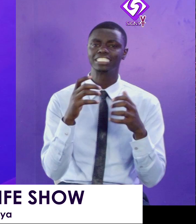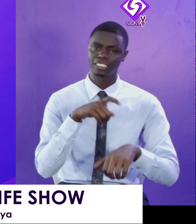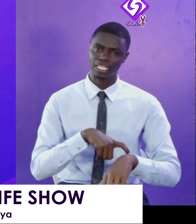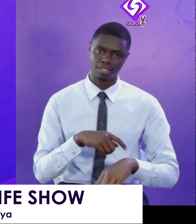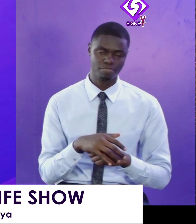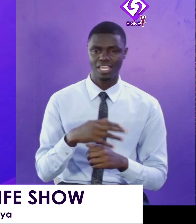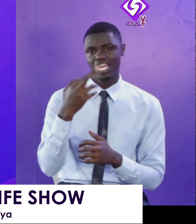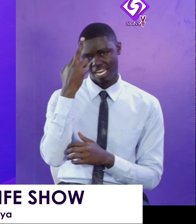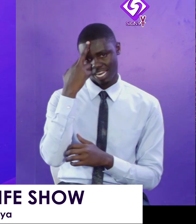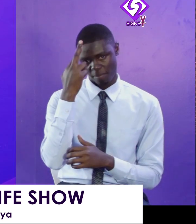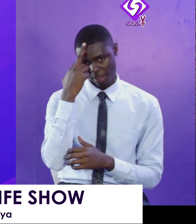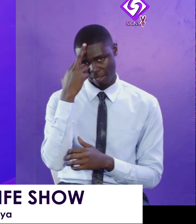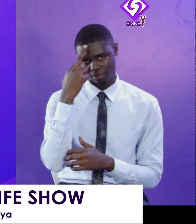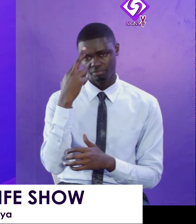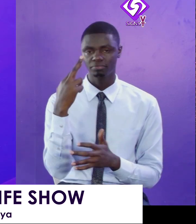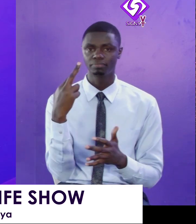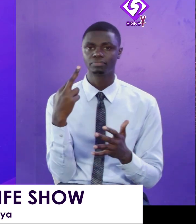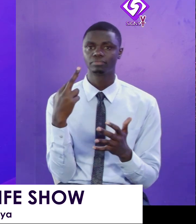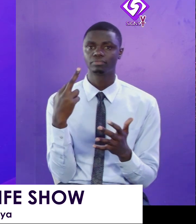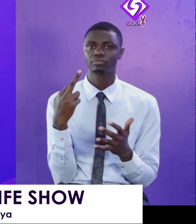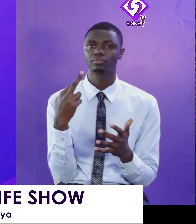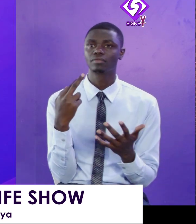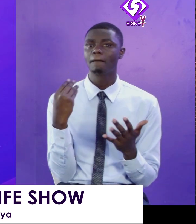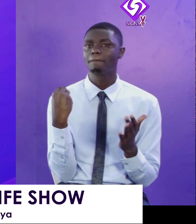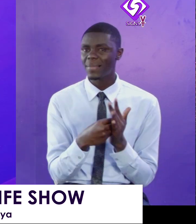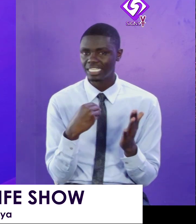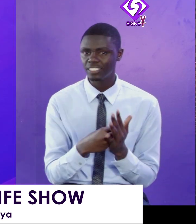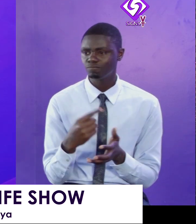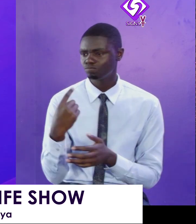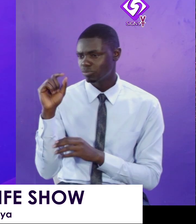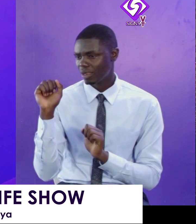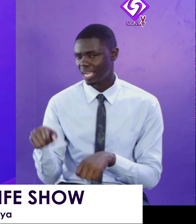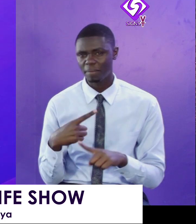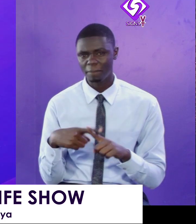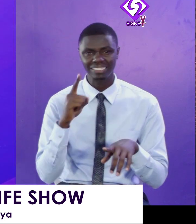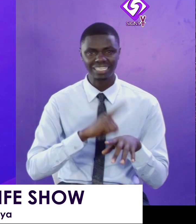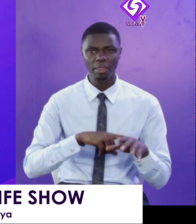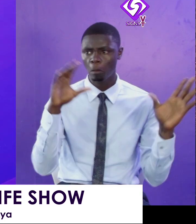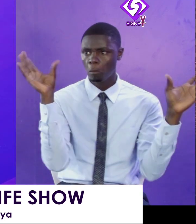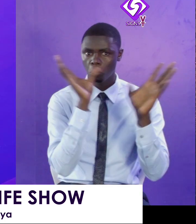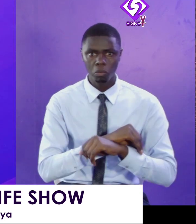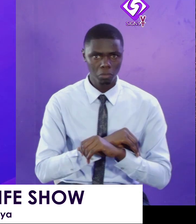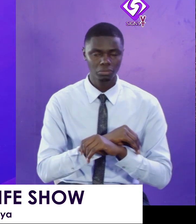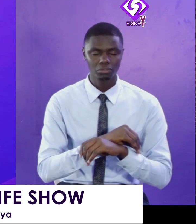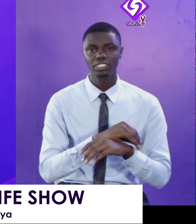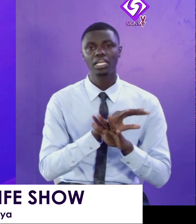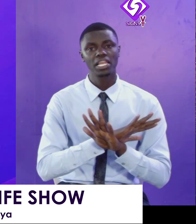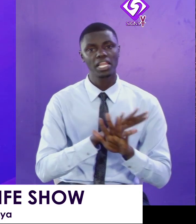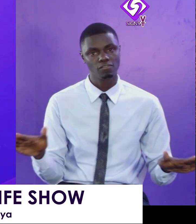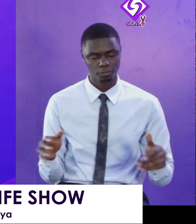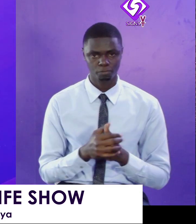remember, money mistakes can be corrected, but time is gone forever. There is the treasure of time. You can